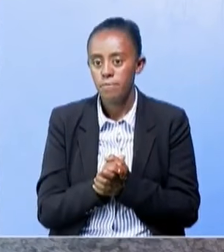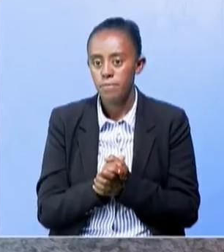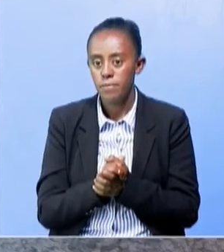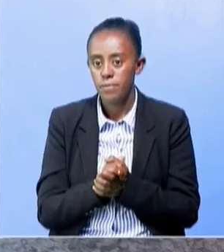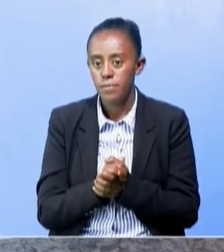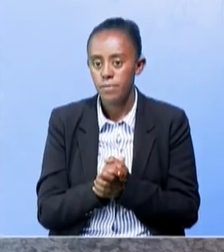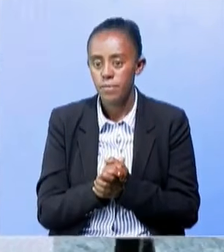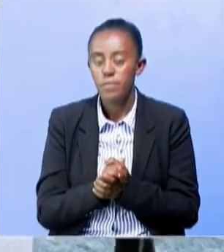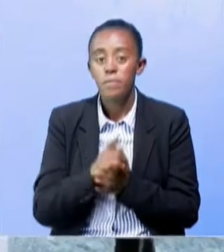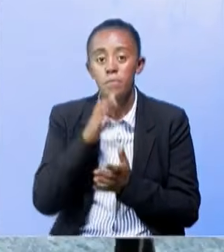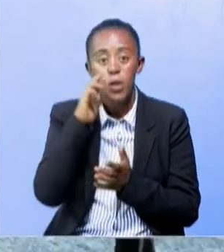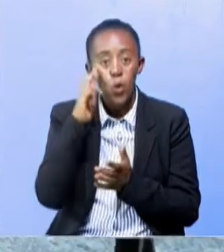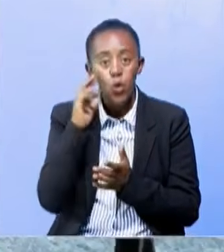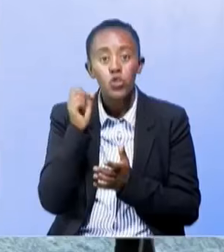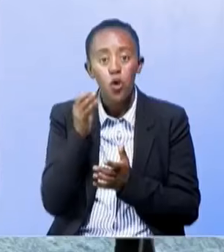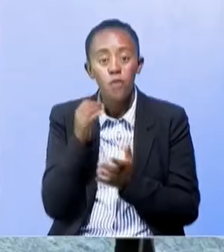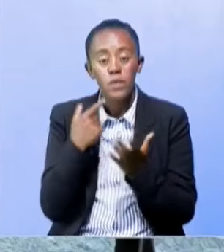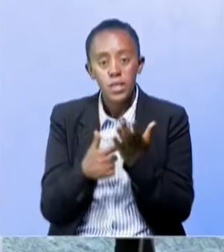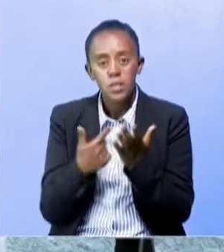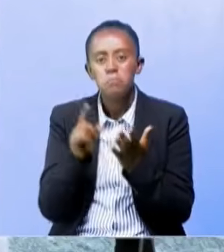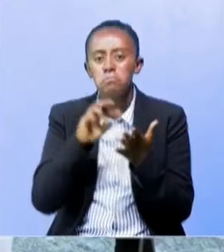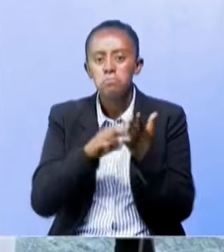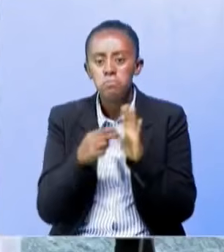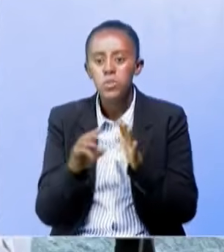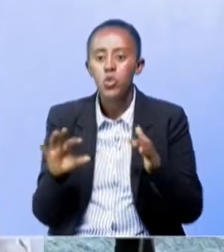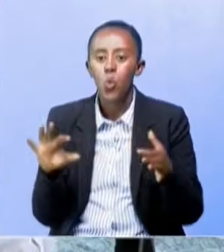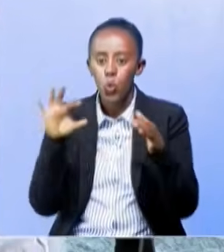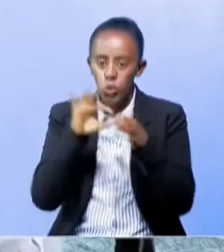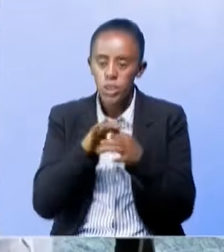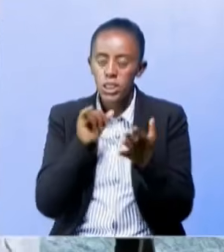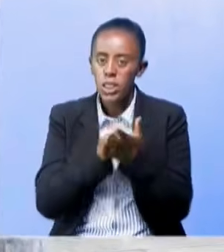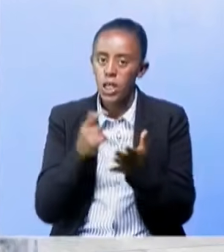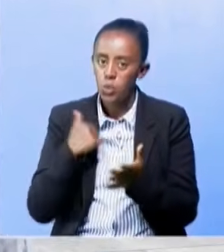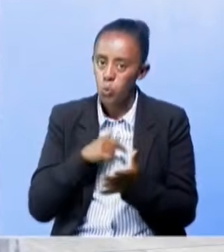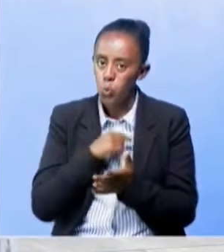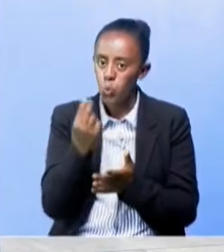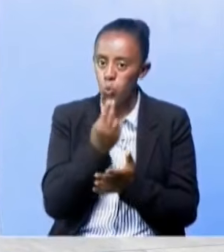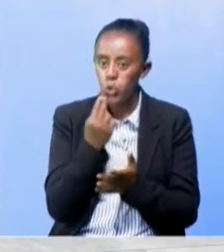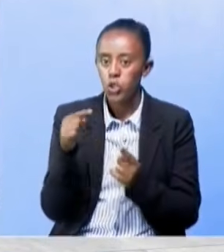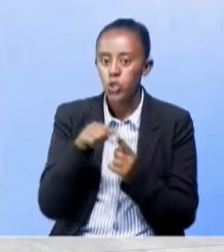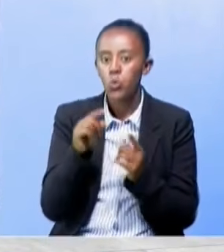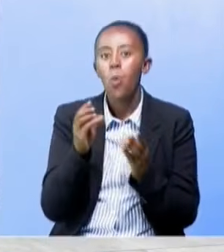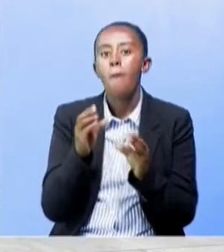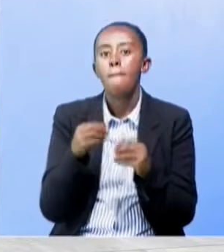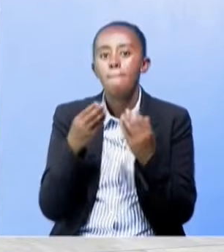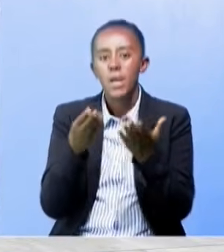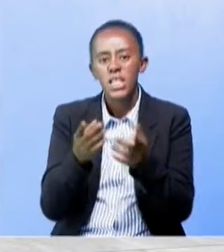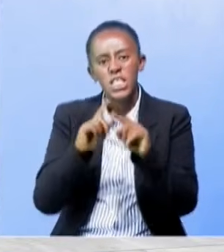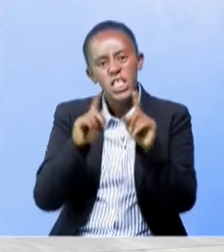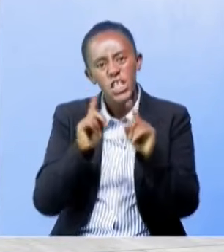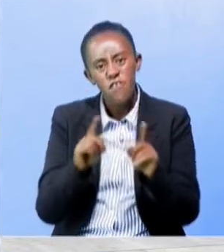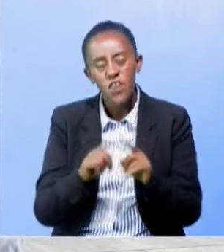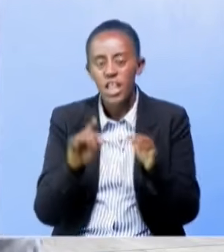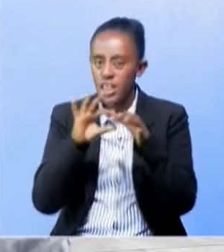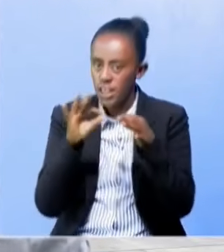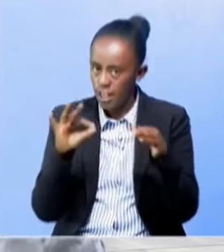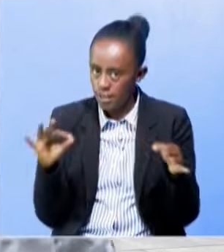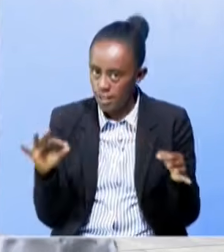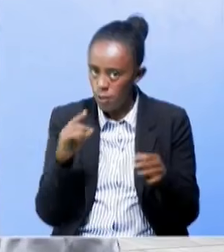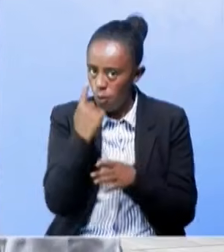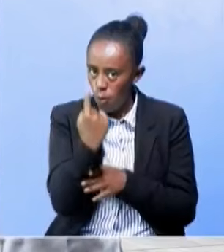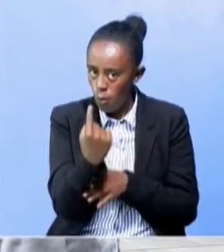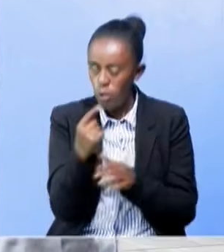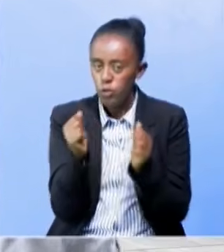Because of this is just the conjunctions that we use to bring different sentence